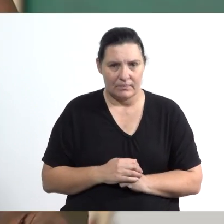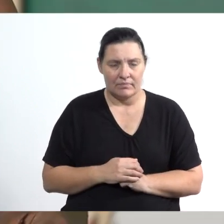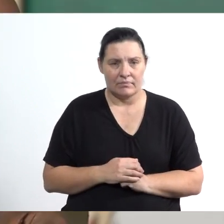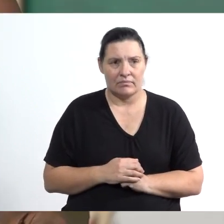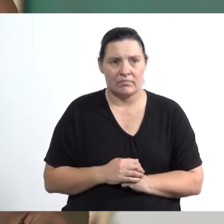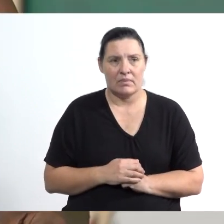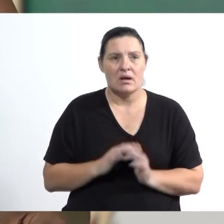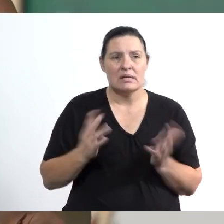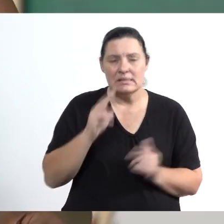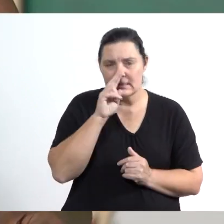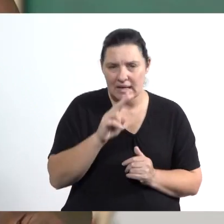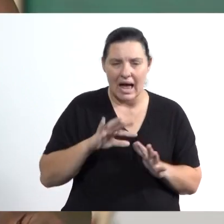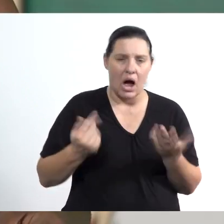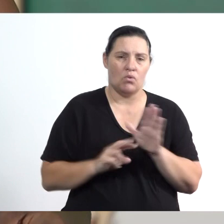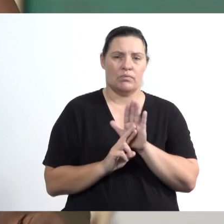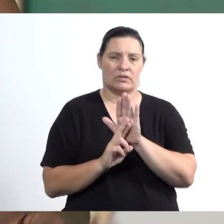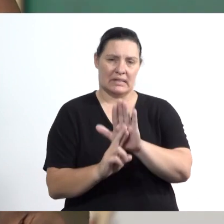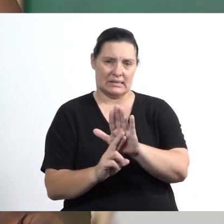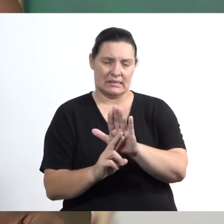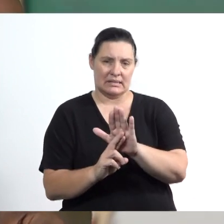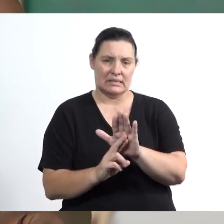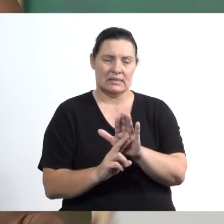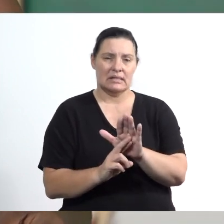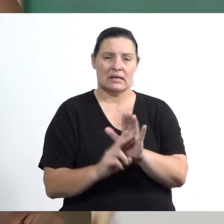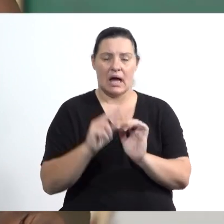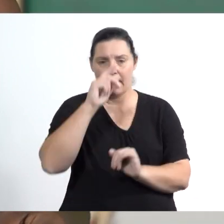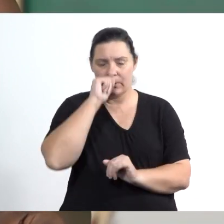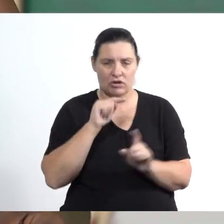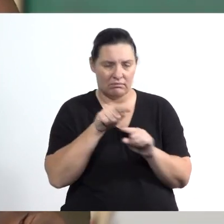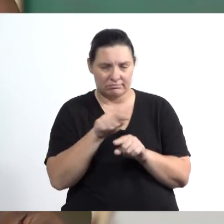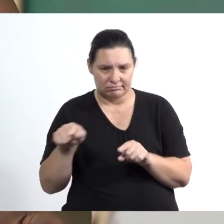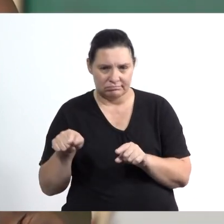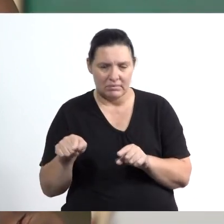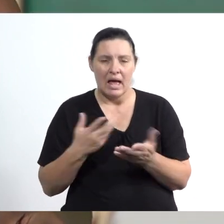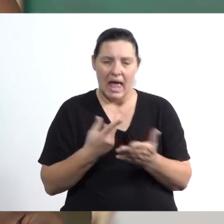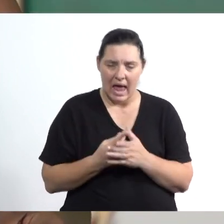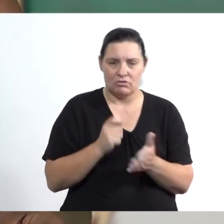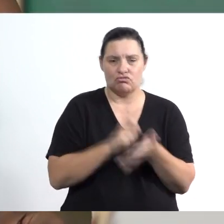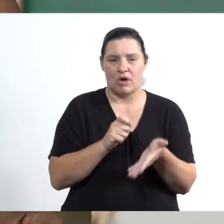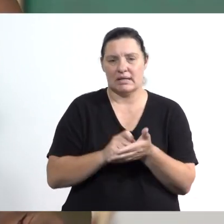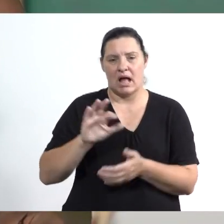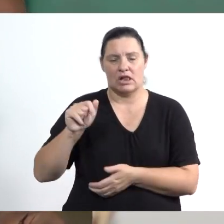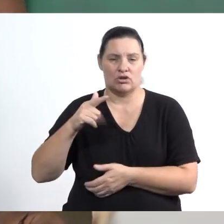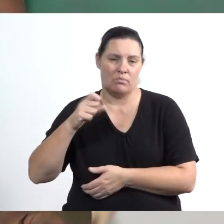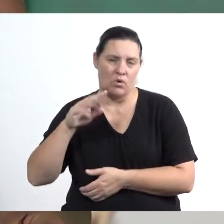terms. So let's see how we can represent these geometric patterns in tables and